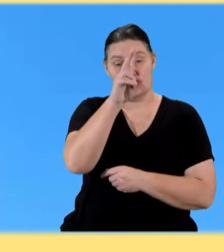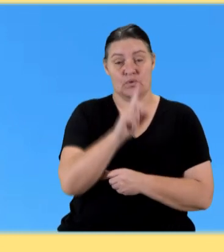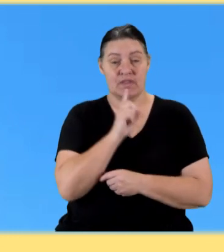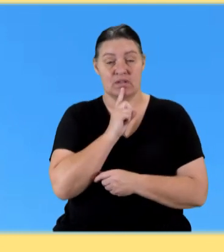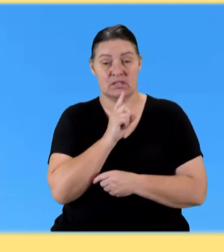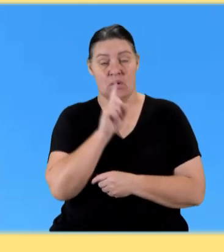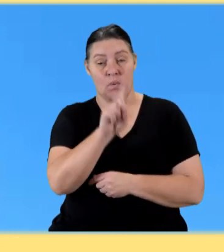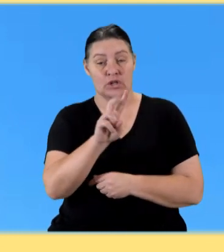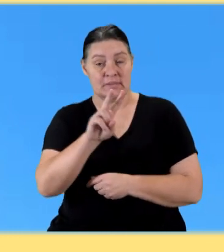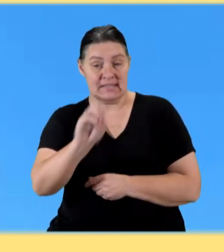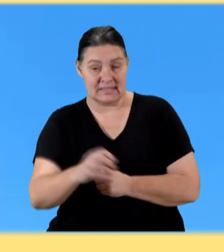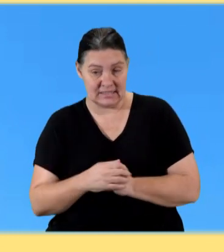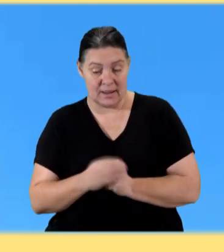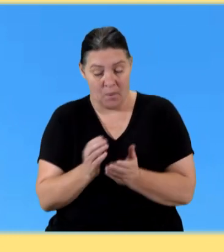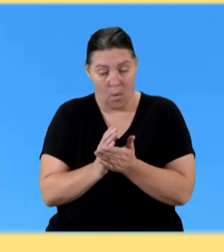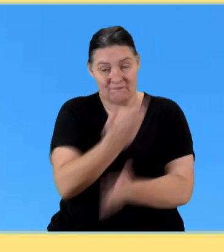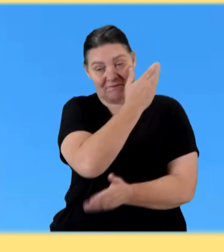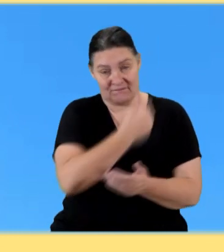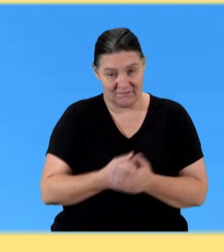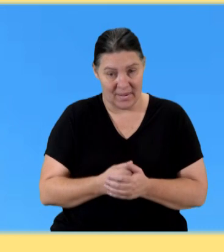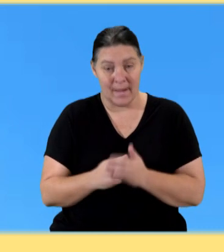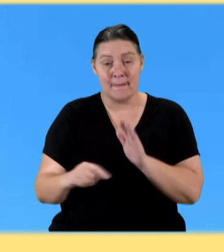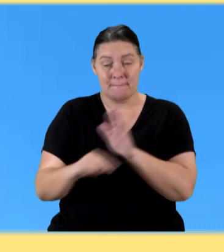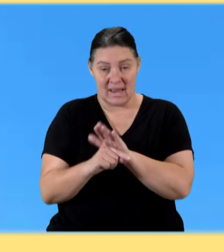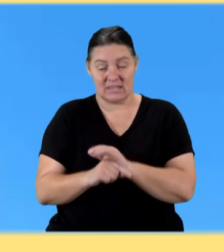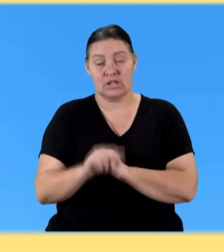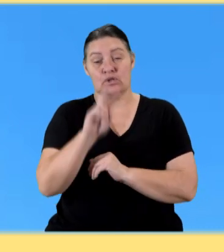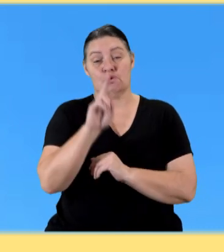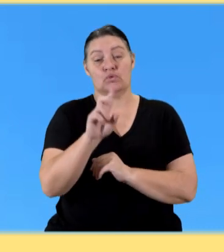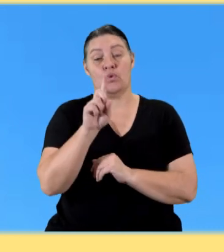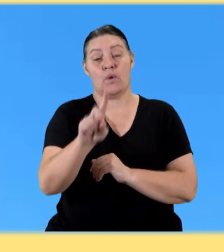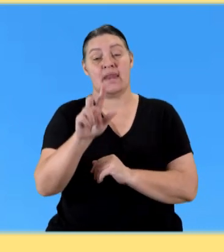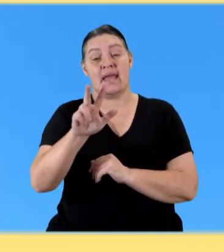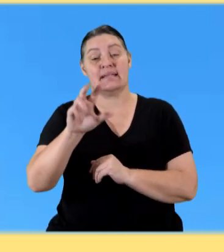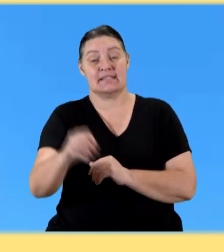there, 2,120. I need to take it out, minus